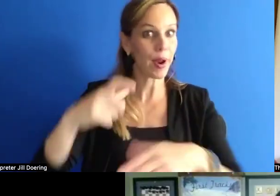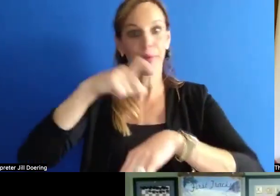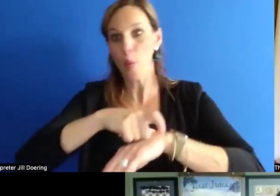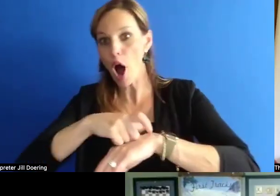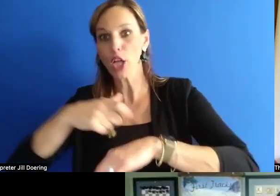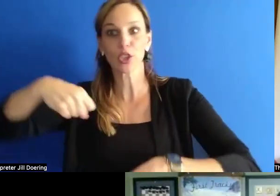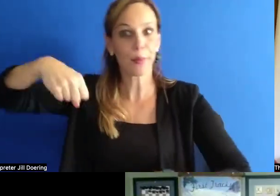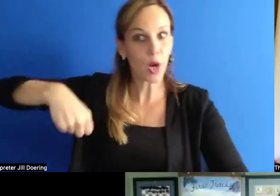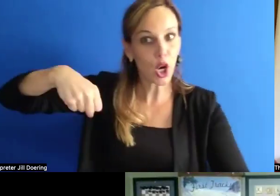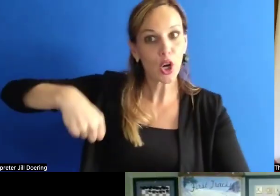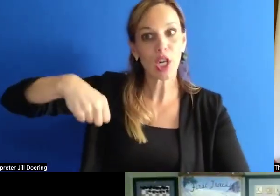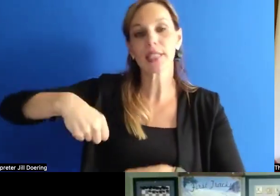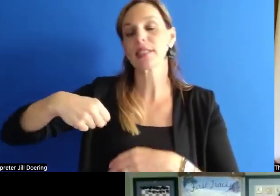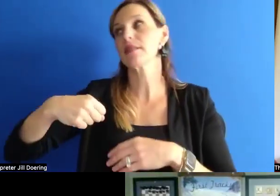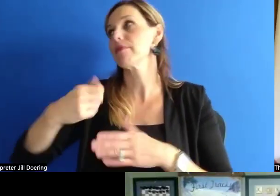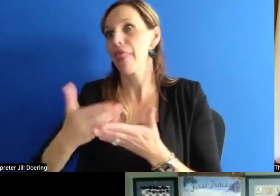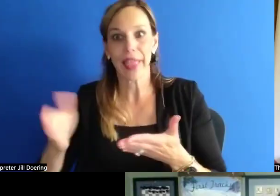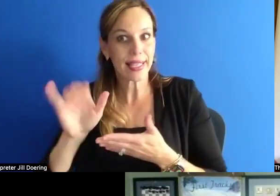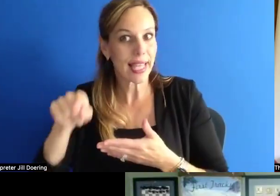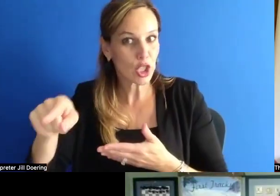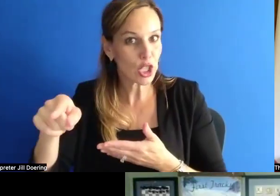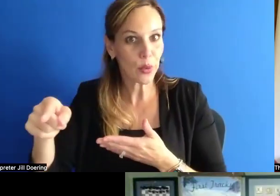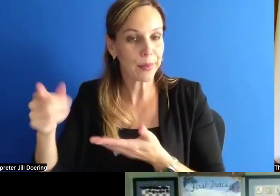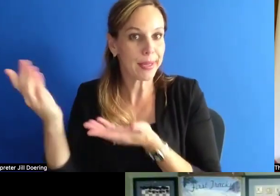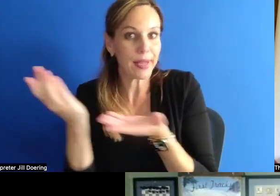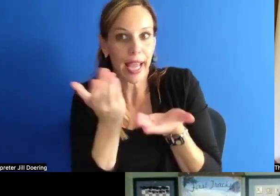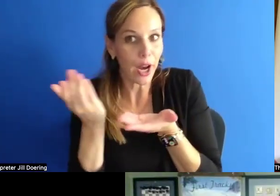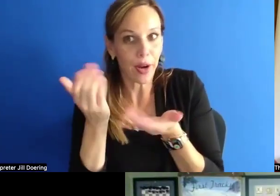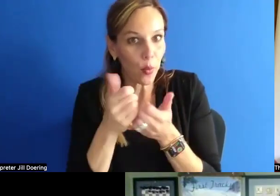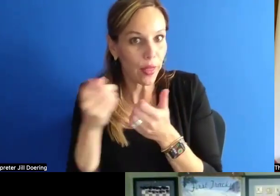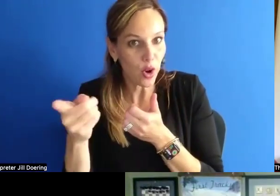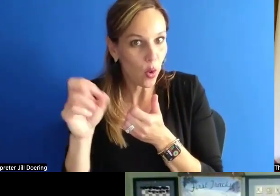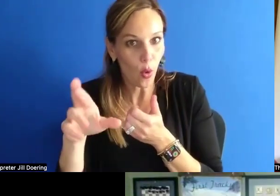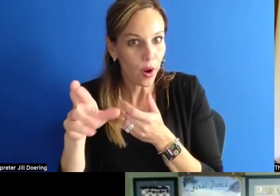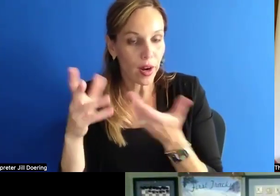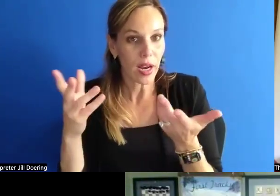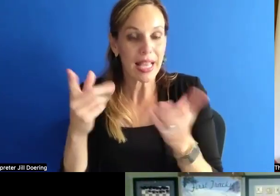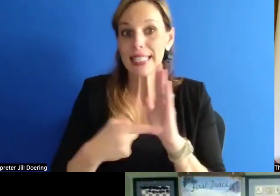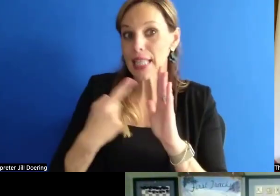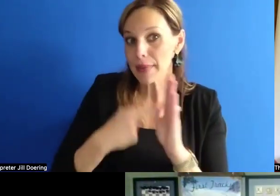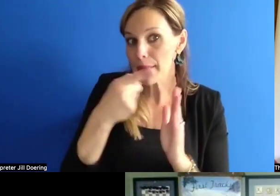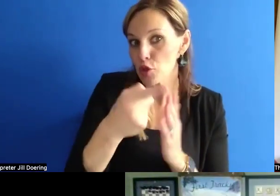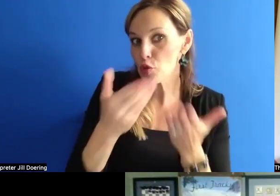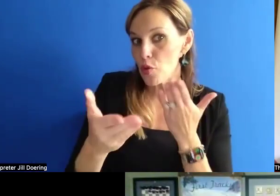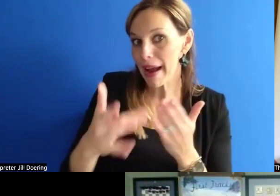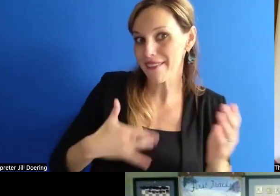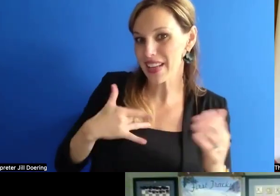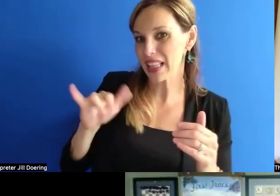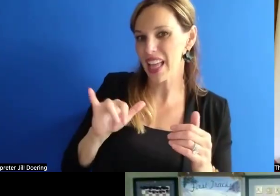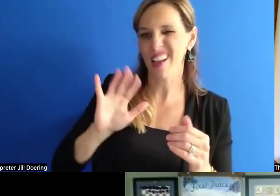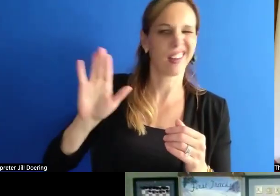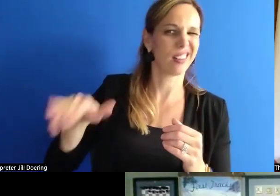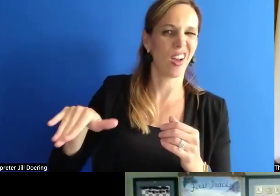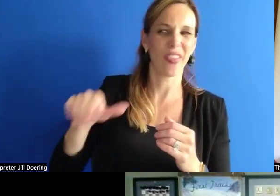and the things that she would be carrying around or dealing with. And while sometimes you might feel like, no, this isn't a